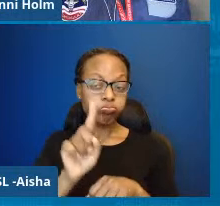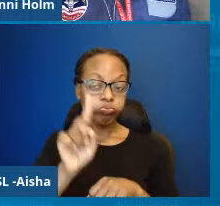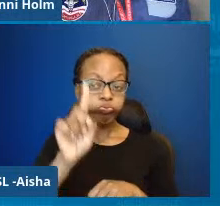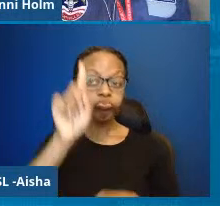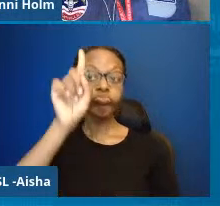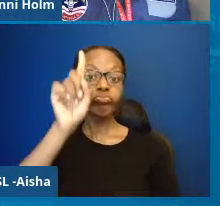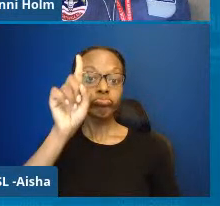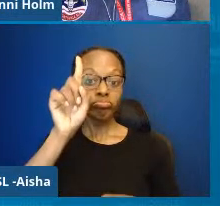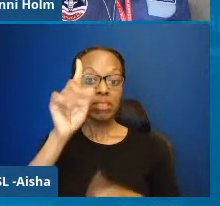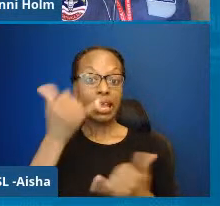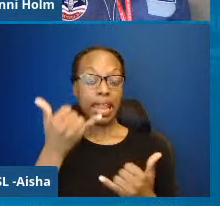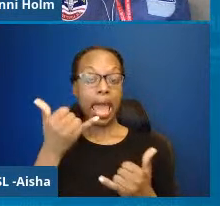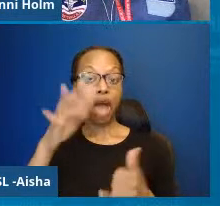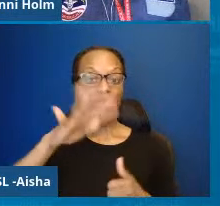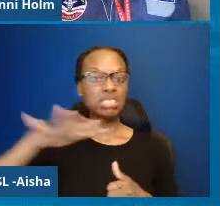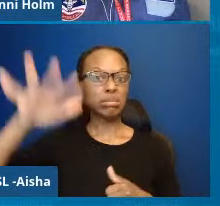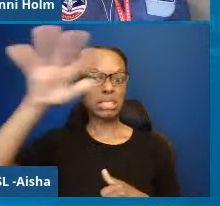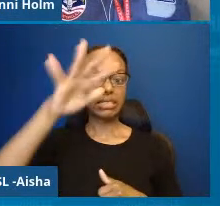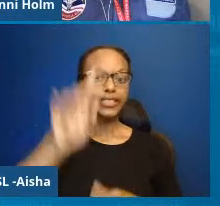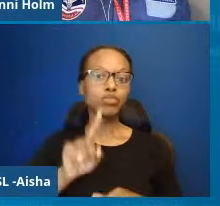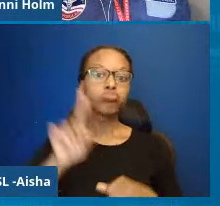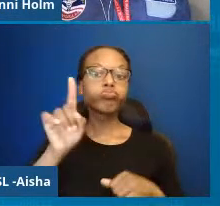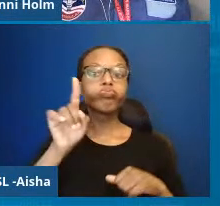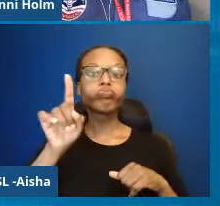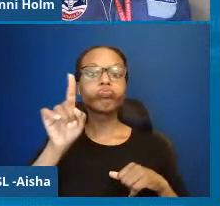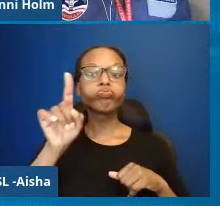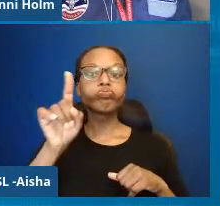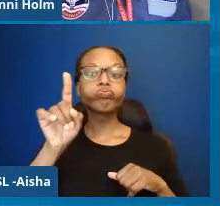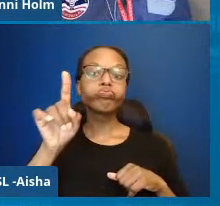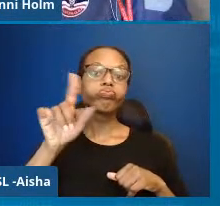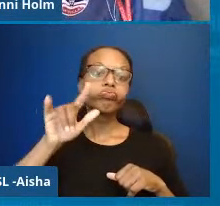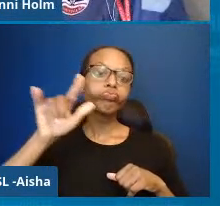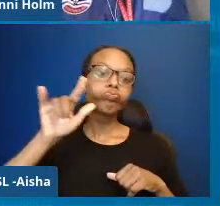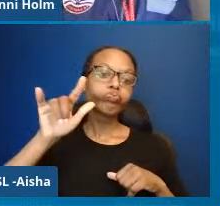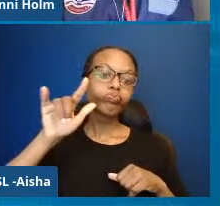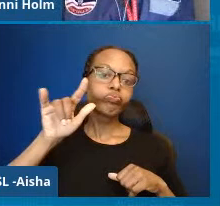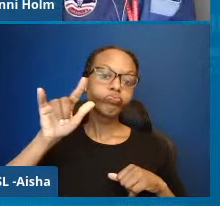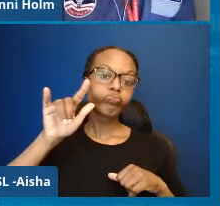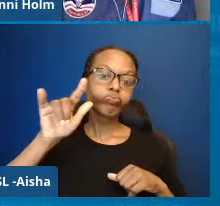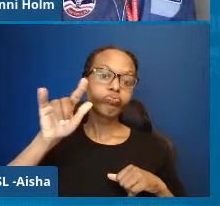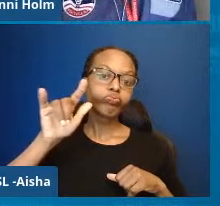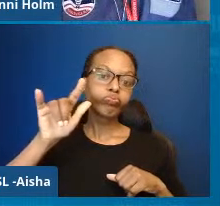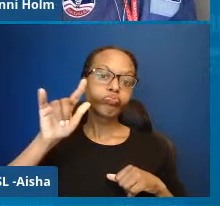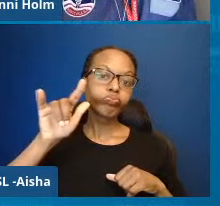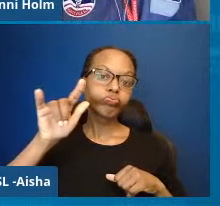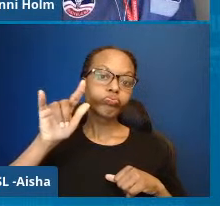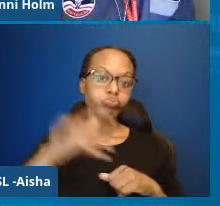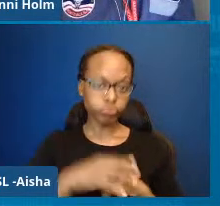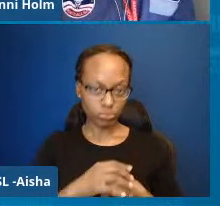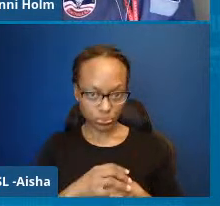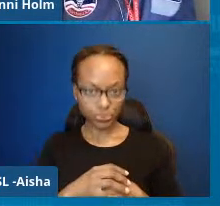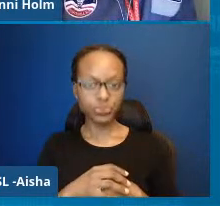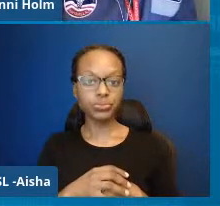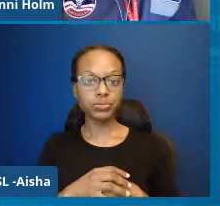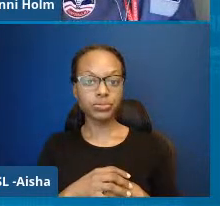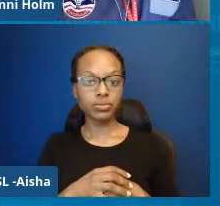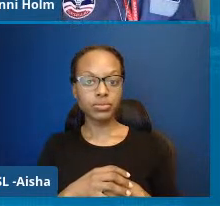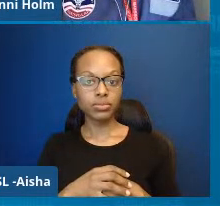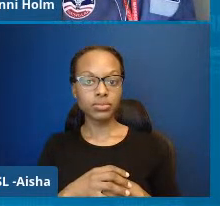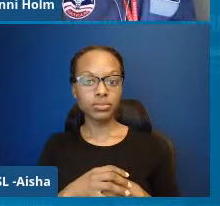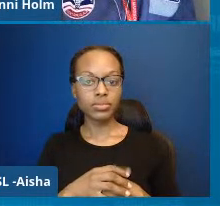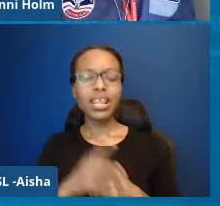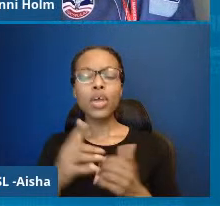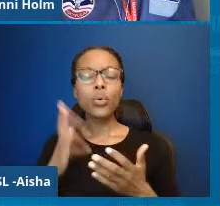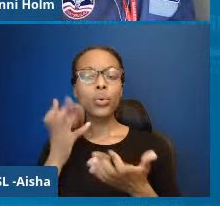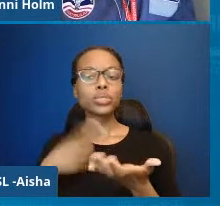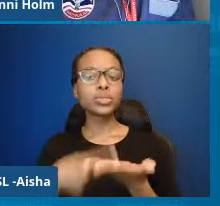now you're traveling through space. I want to talk to you guys about something that happened on, I think, which Apollo mission